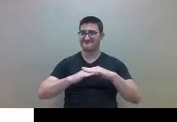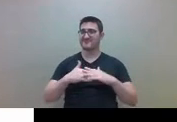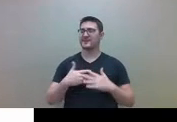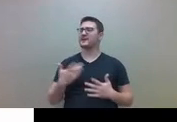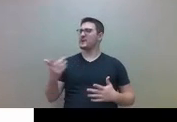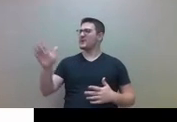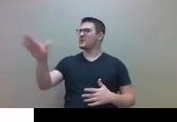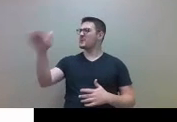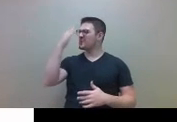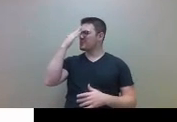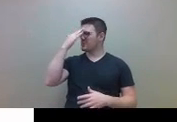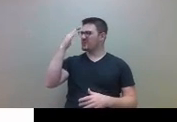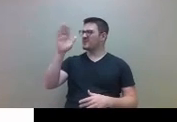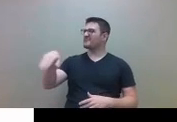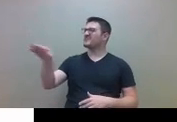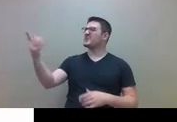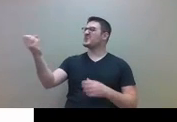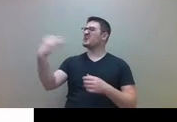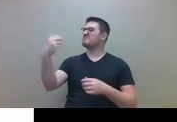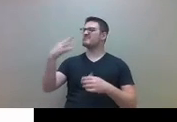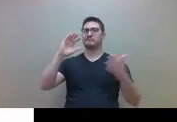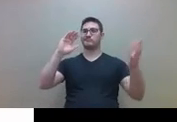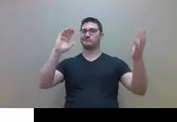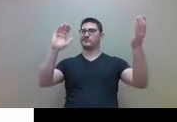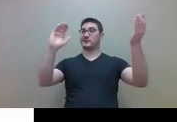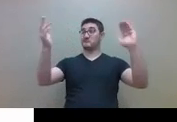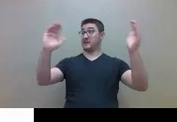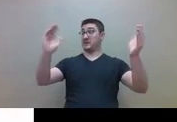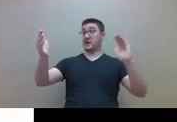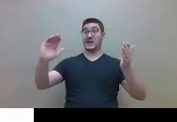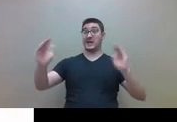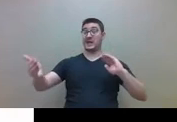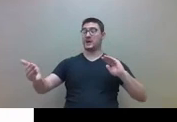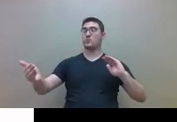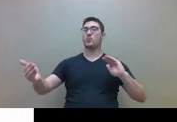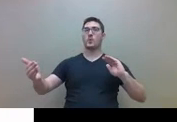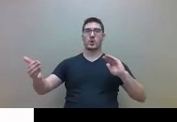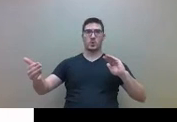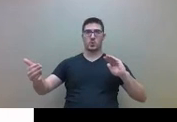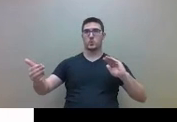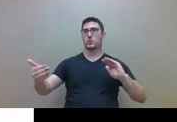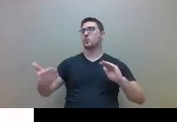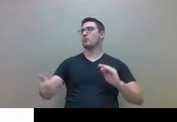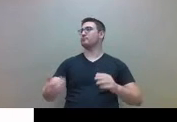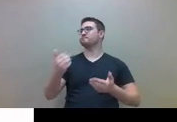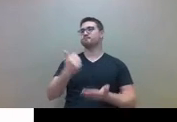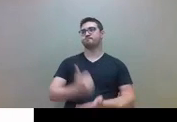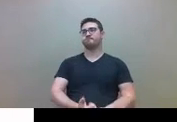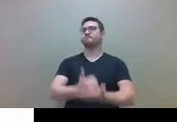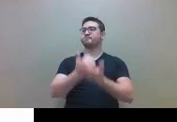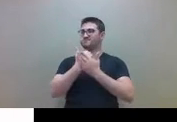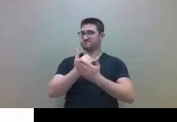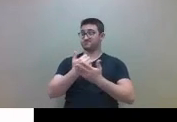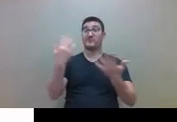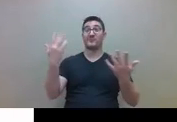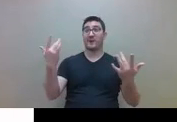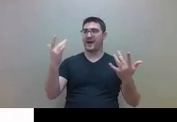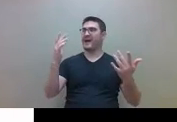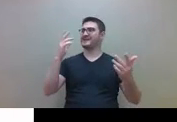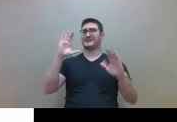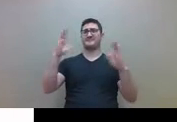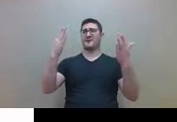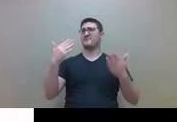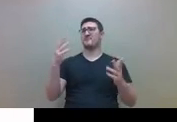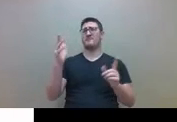on comparisons, and this is something that we see a lot, especially with as much social media as we have in